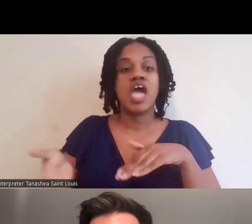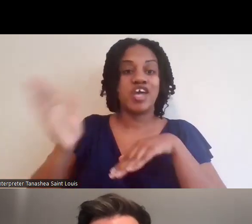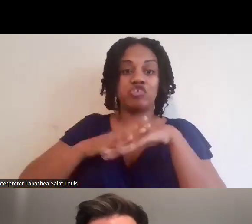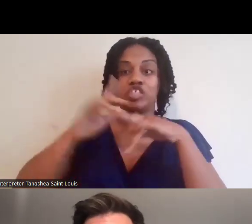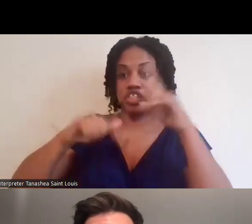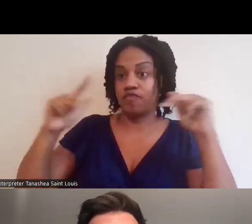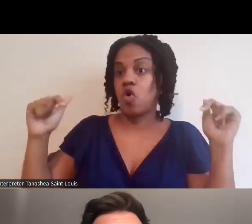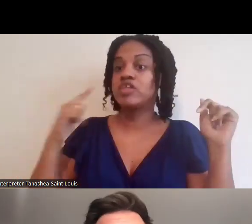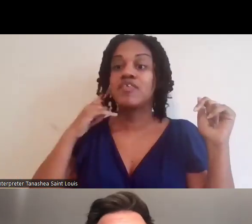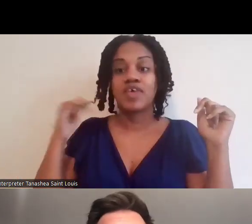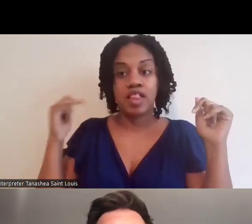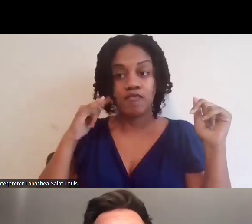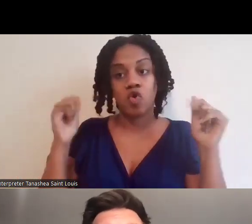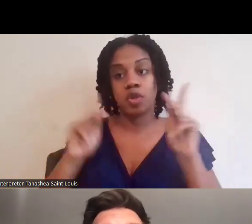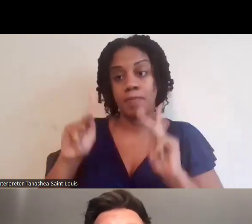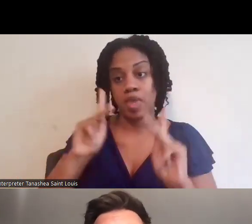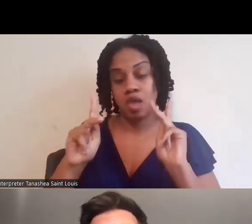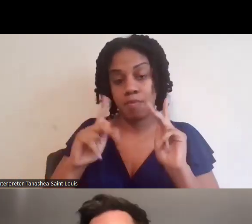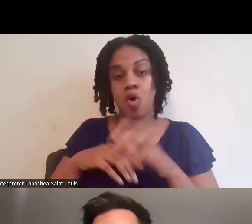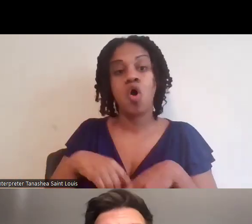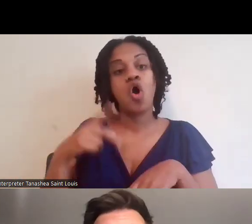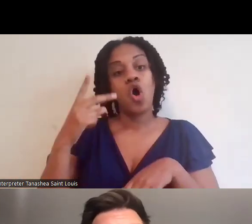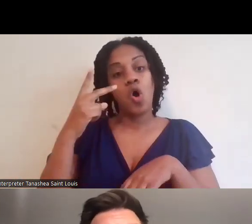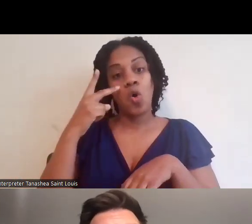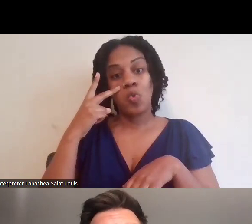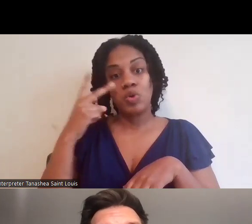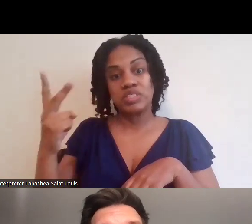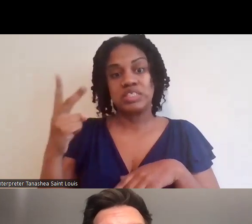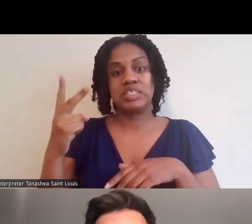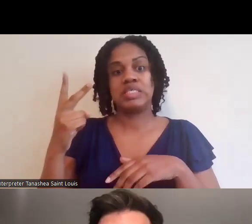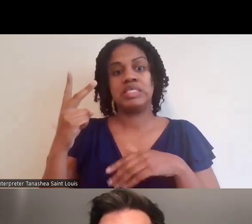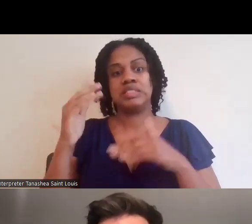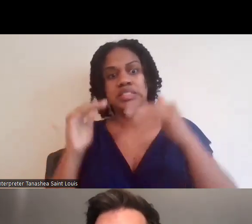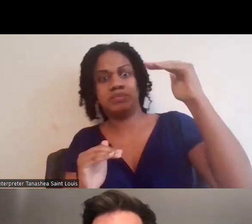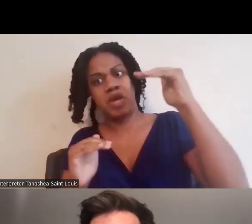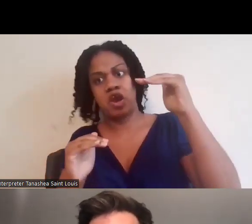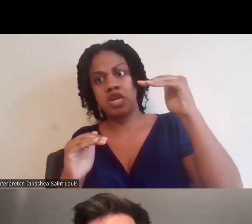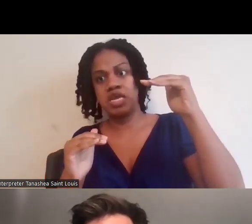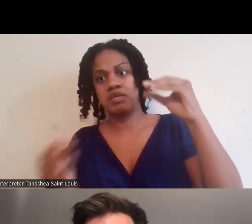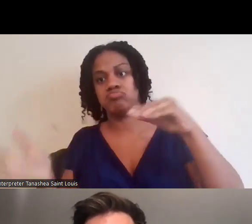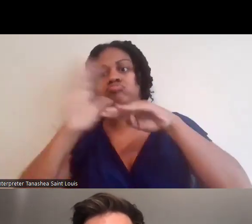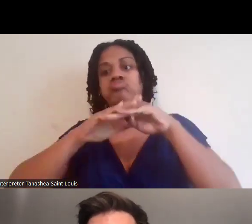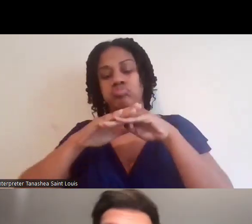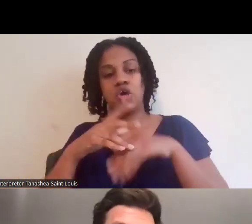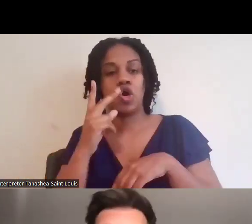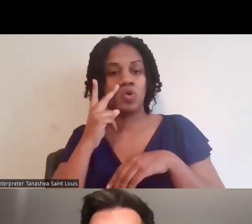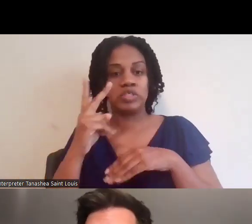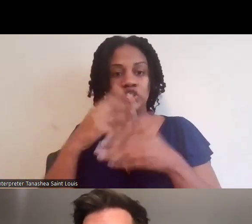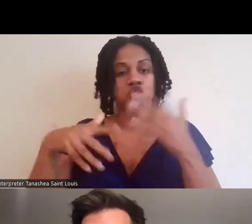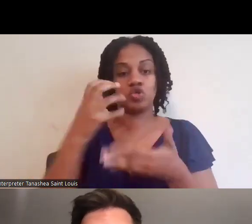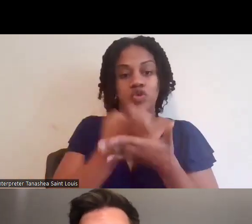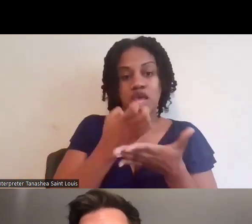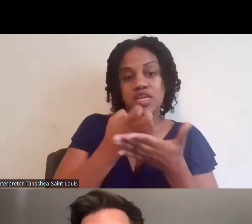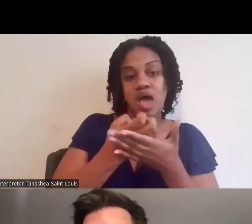diversity of Californians. We're seeing widening social and economic disparities. We're seeing the integration of systems across